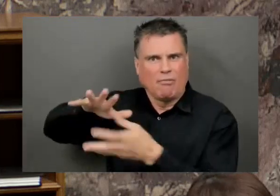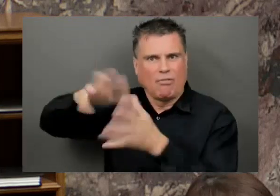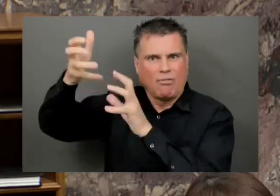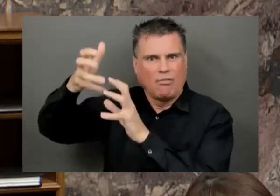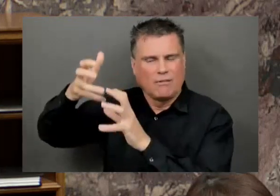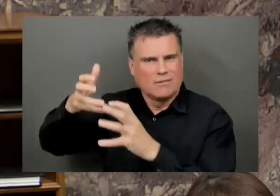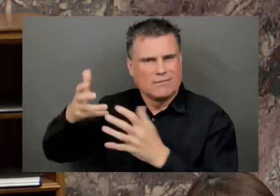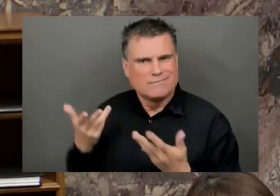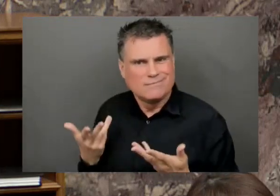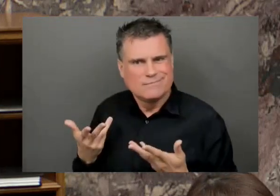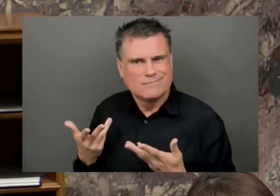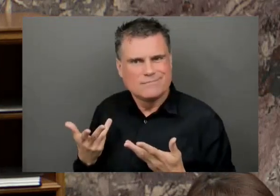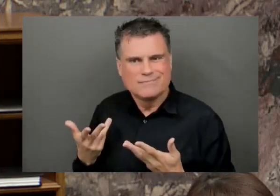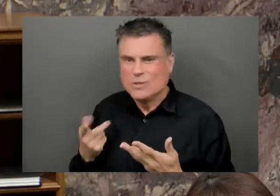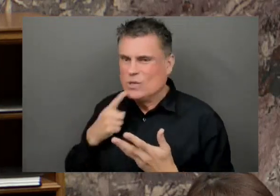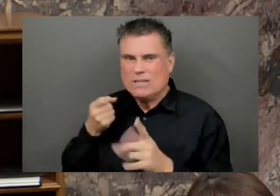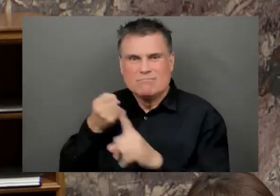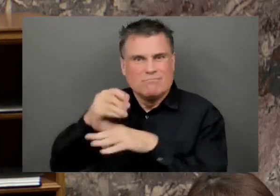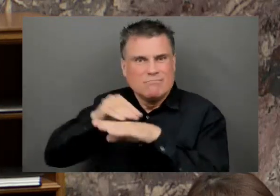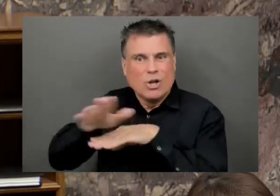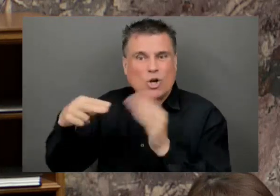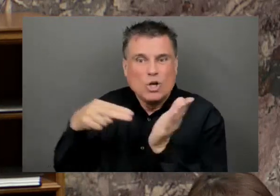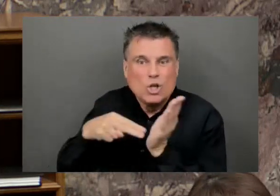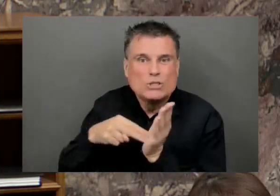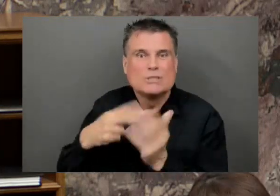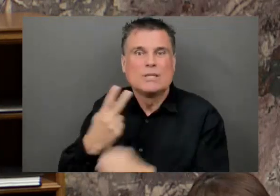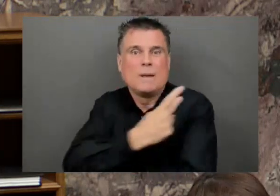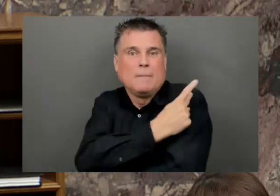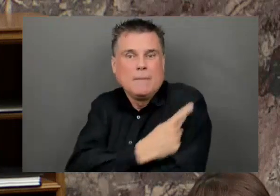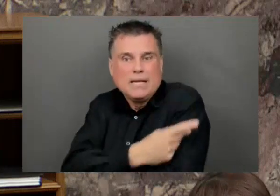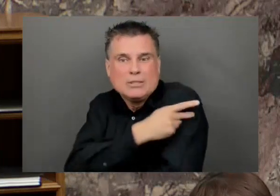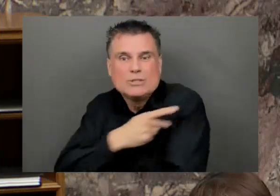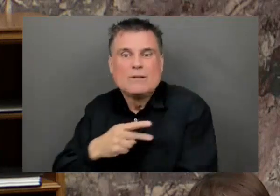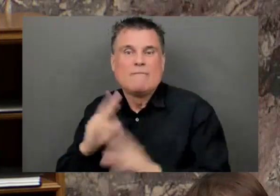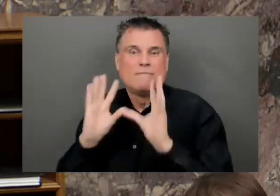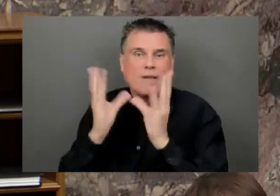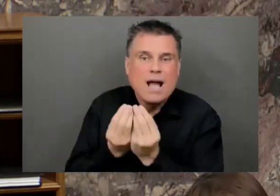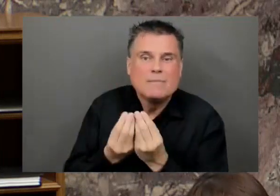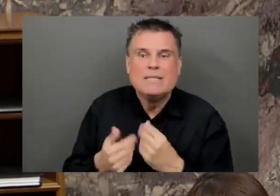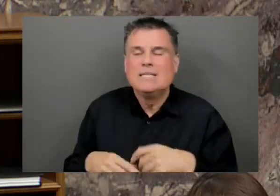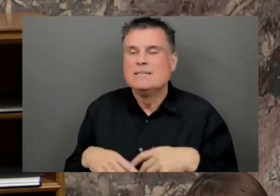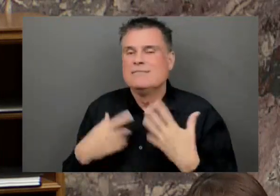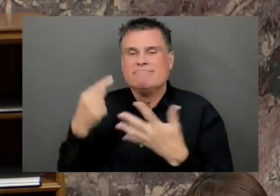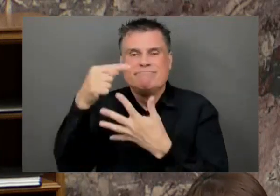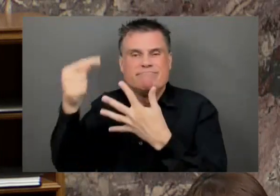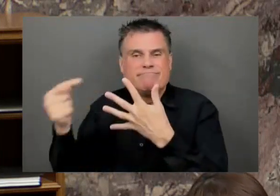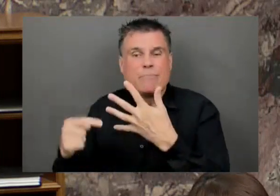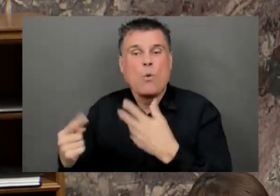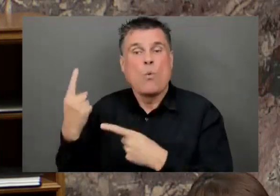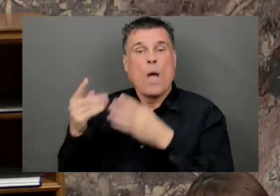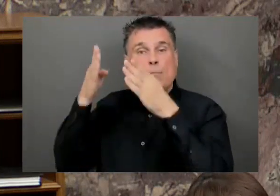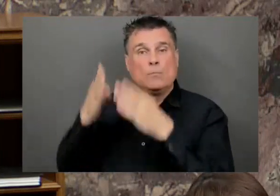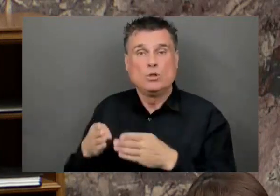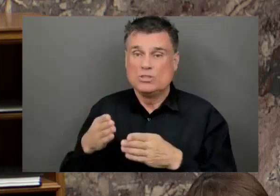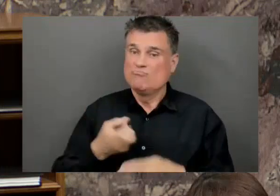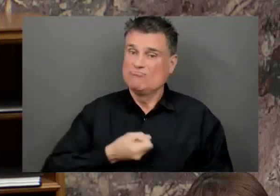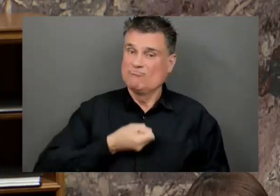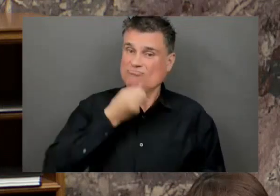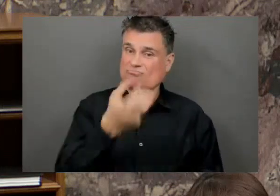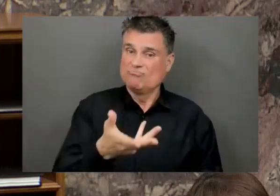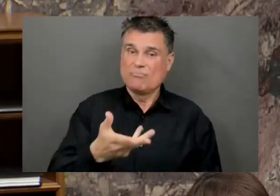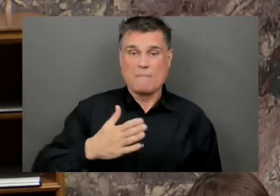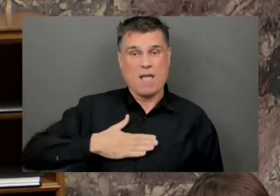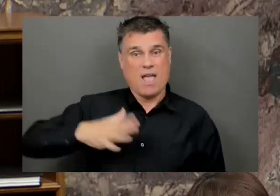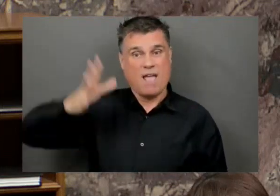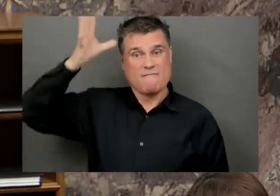woman from Surrey has shared with us that her 90-year-old father was put in the same room as a drug user who tried to smoke meth while